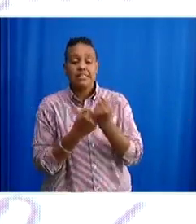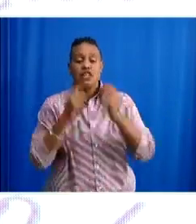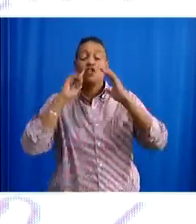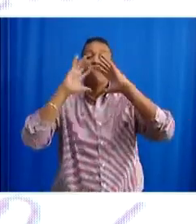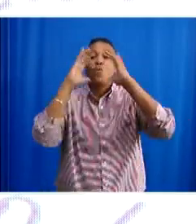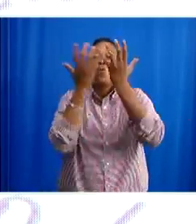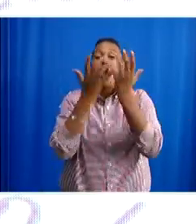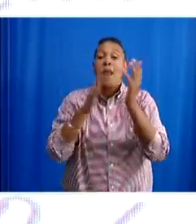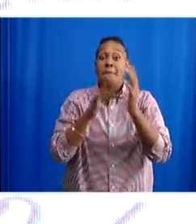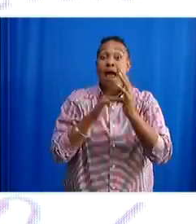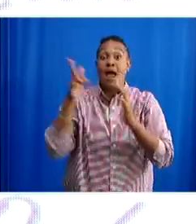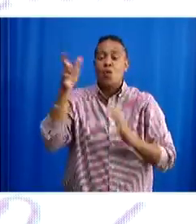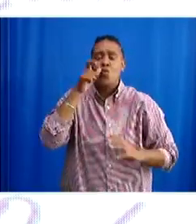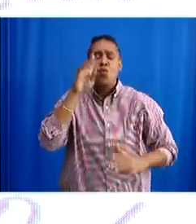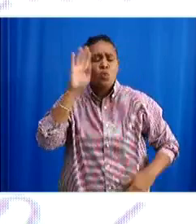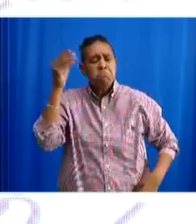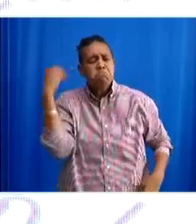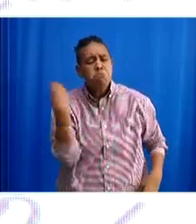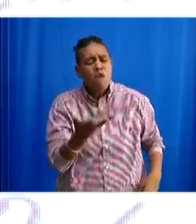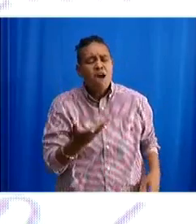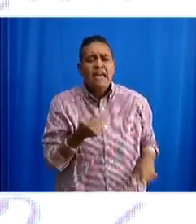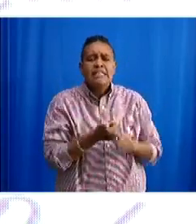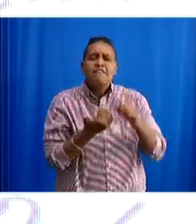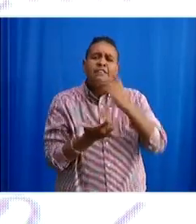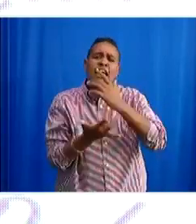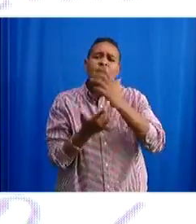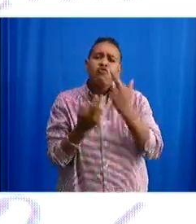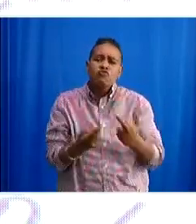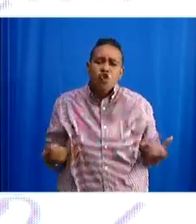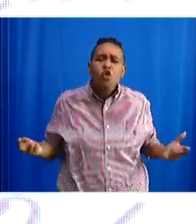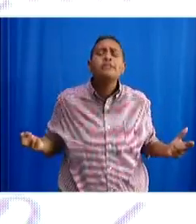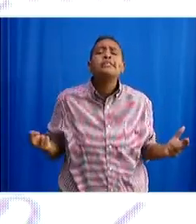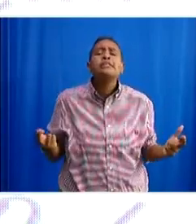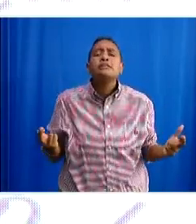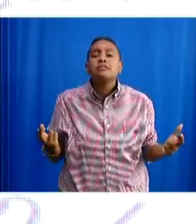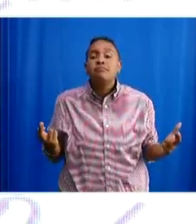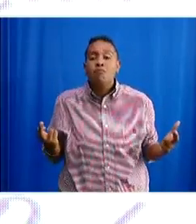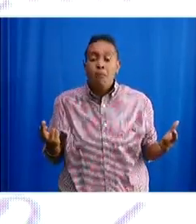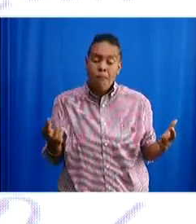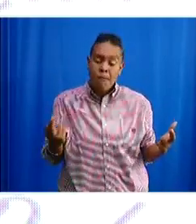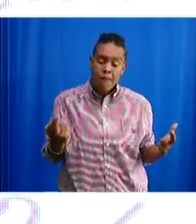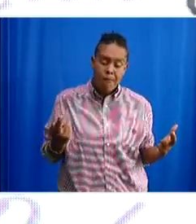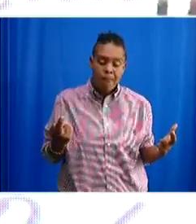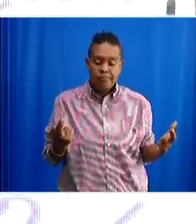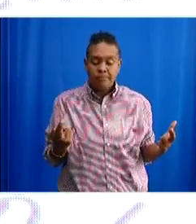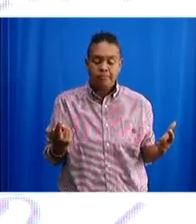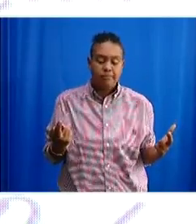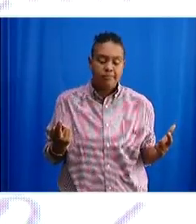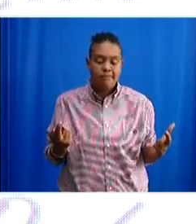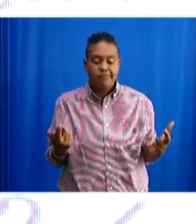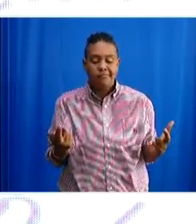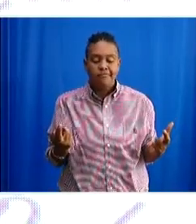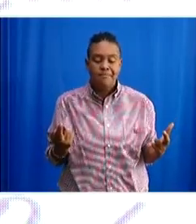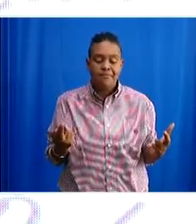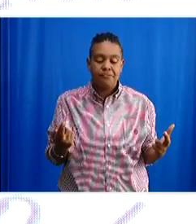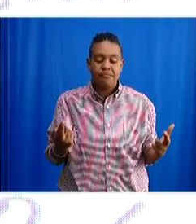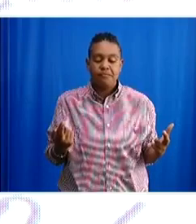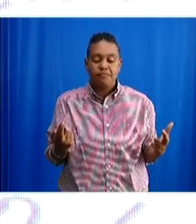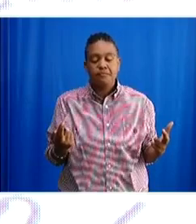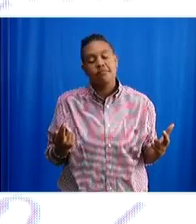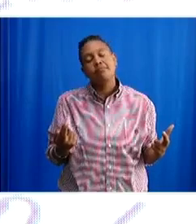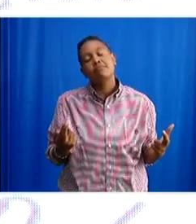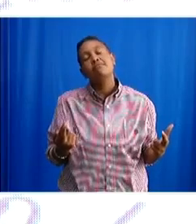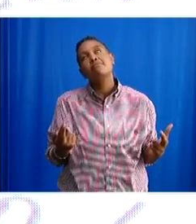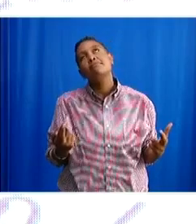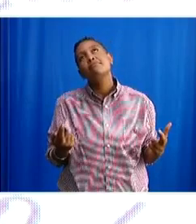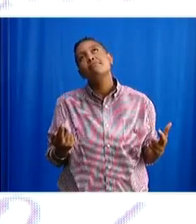Bank, who are providing technical resources to help us with the modeling exercise and